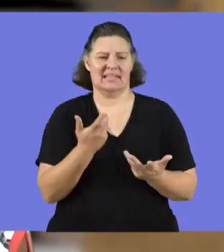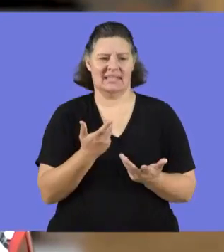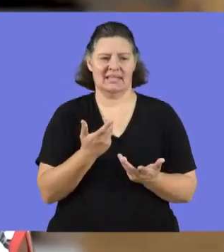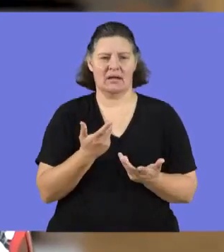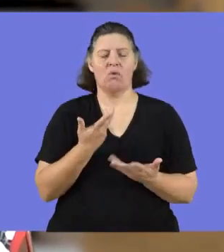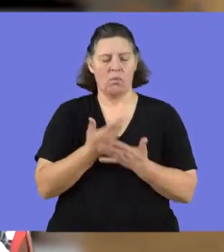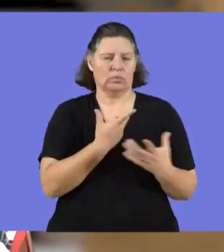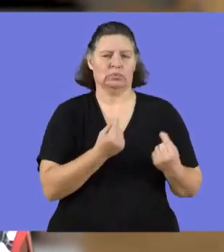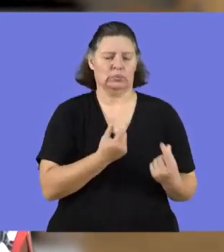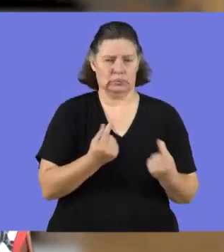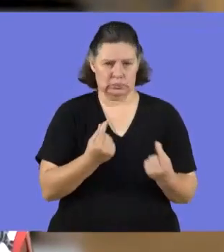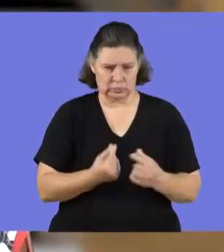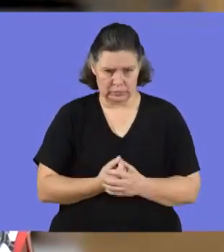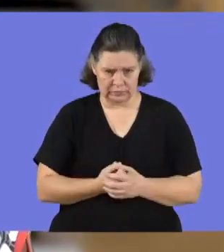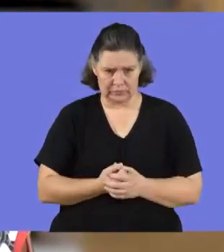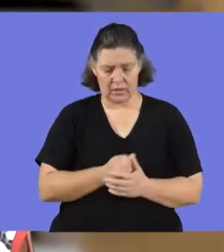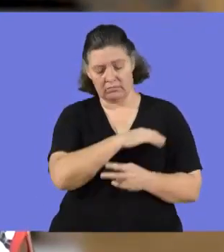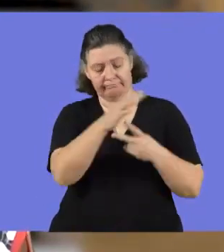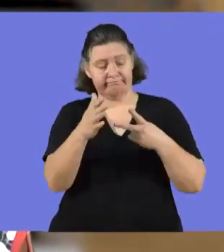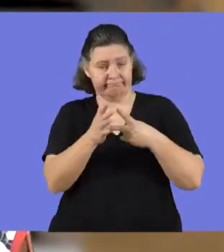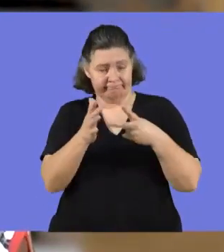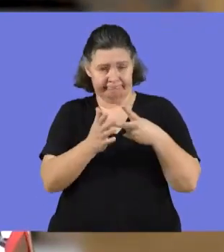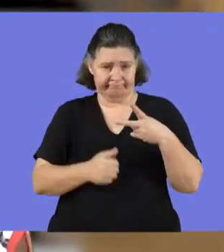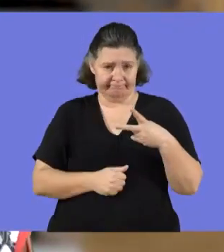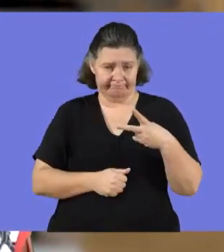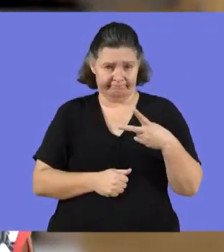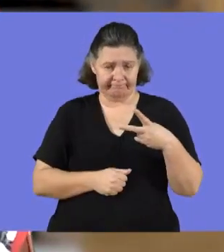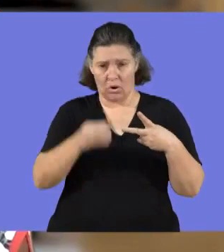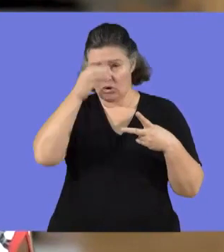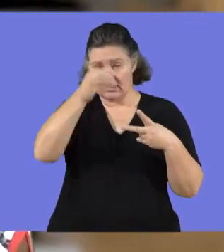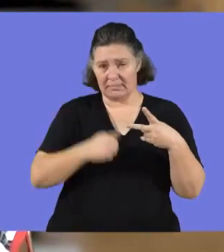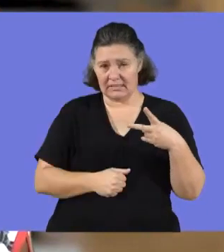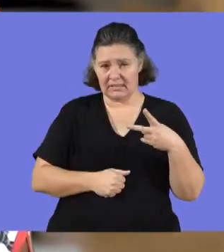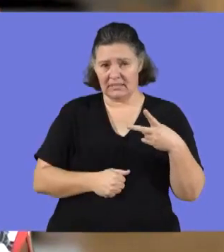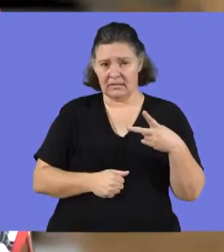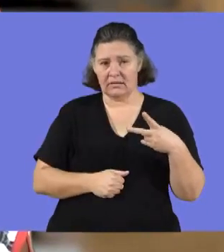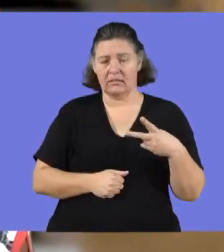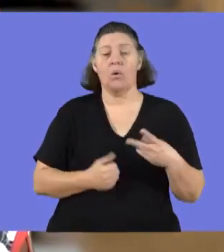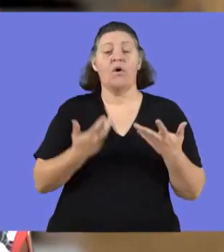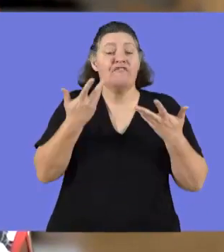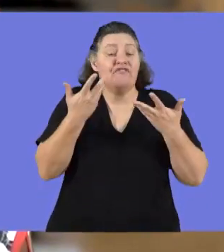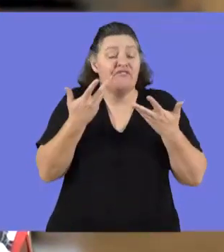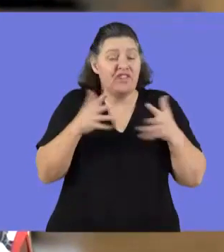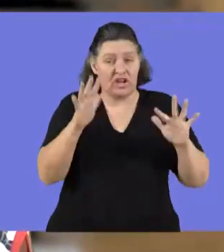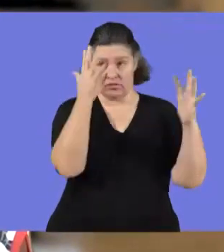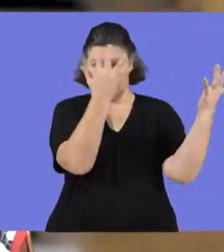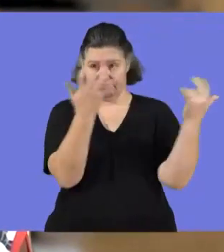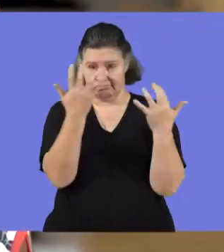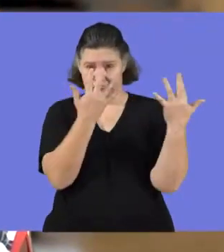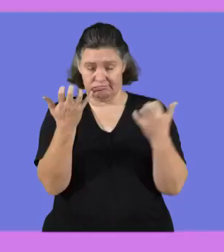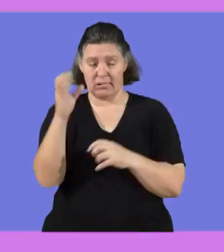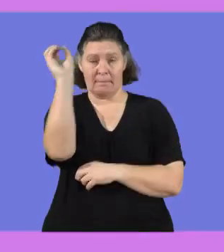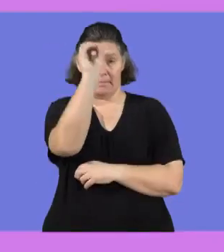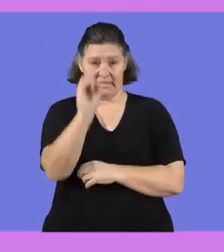understandable, and it is also easy to work with. So now let us move to the second